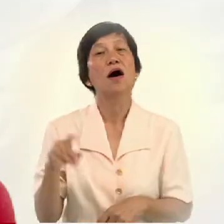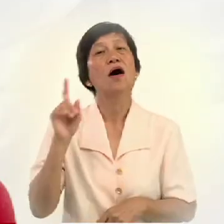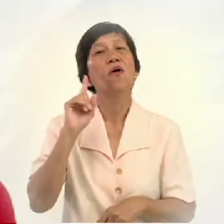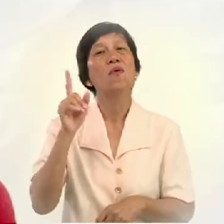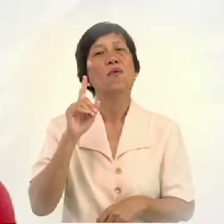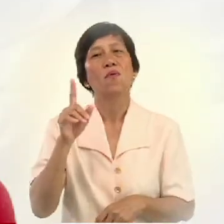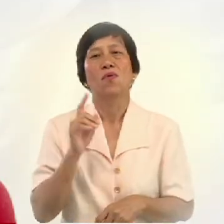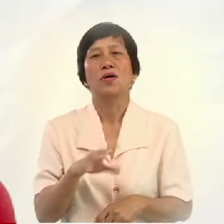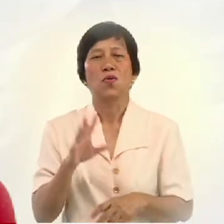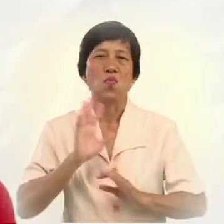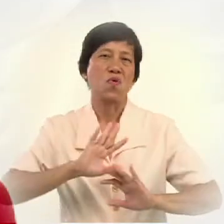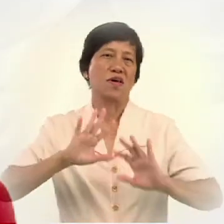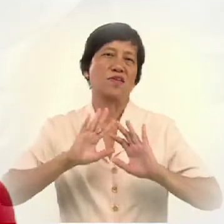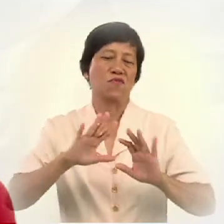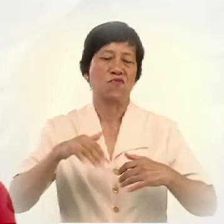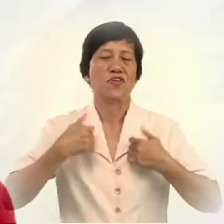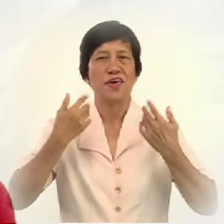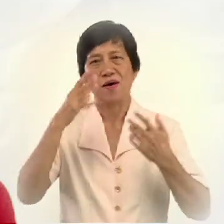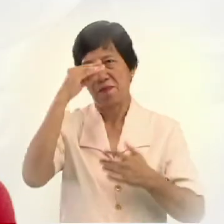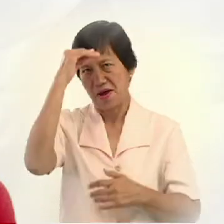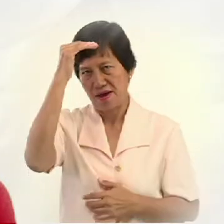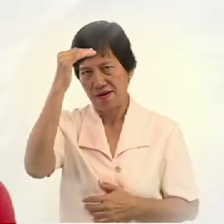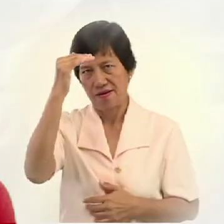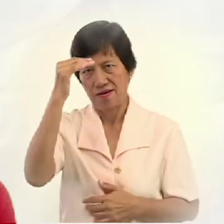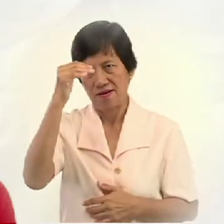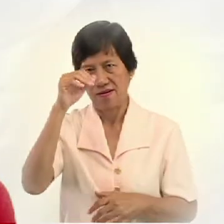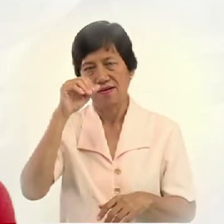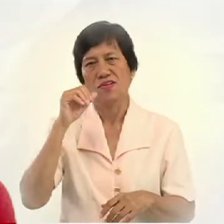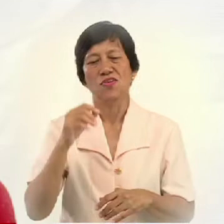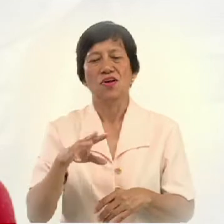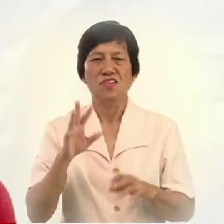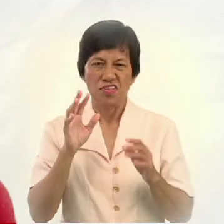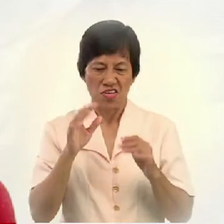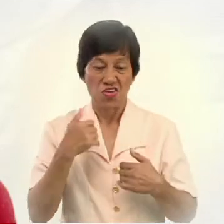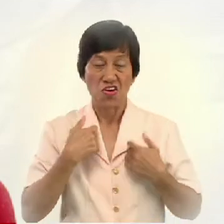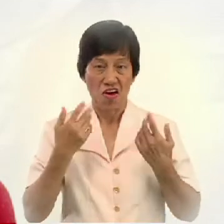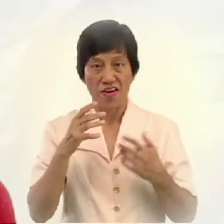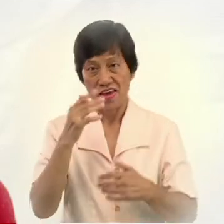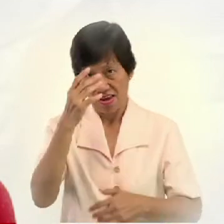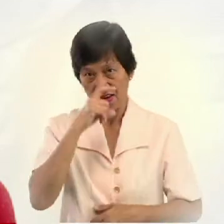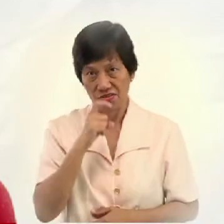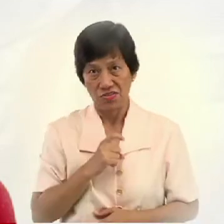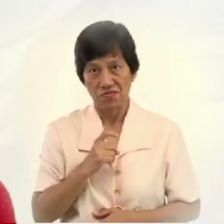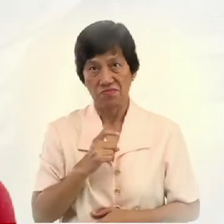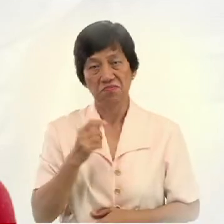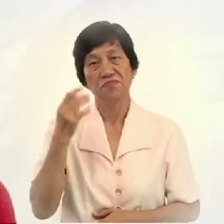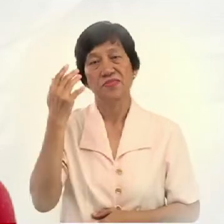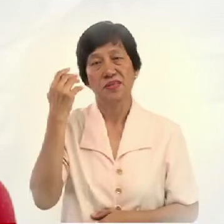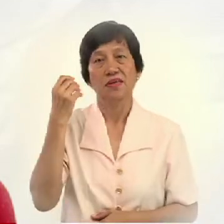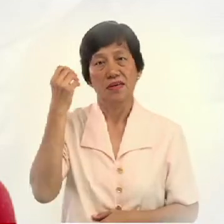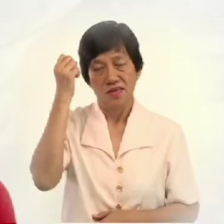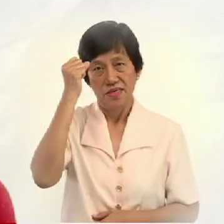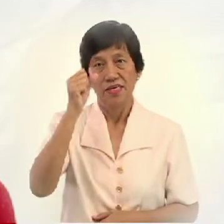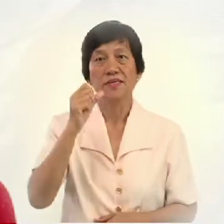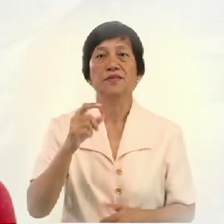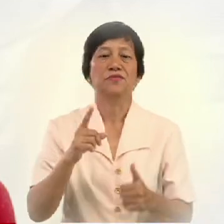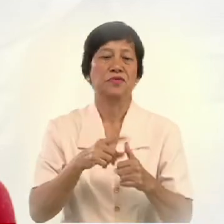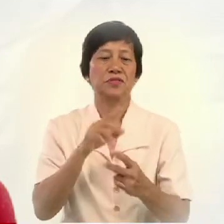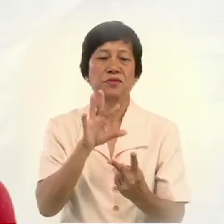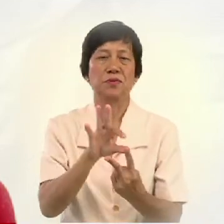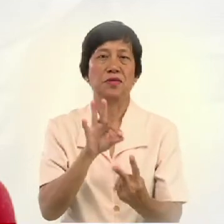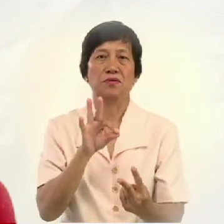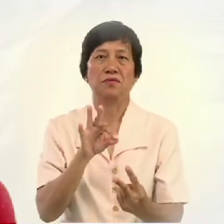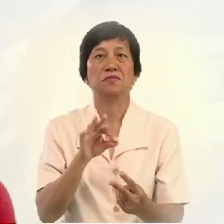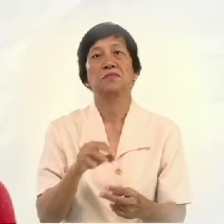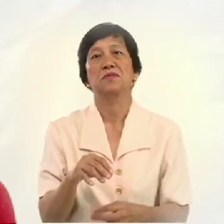What an admirable young man! At such a tender age, his priorities were